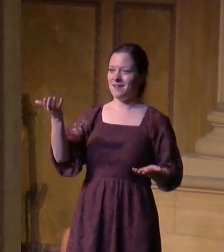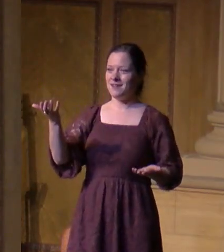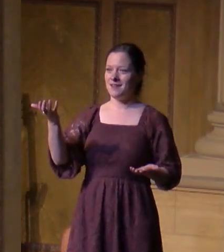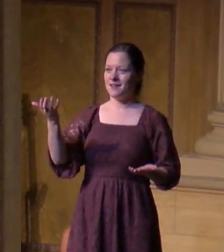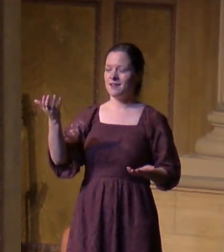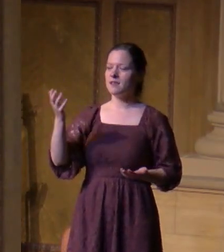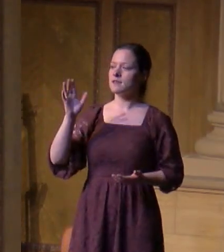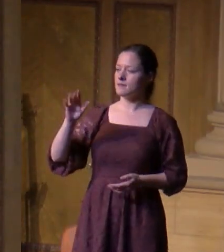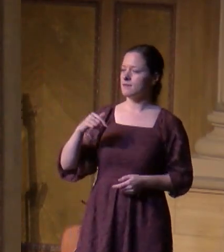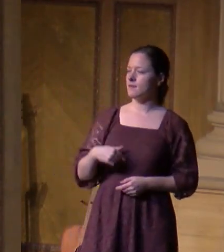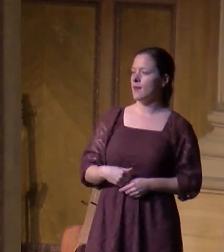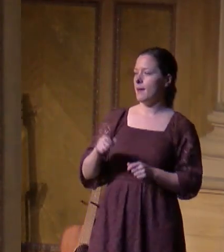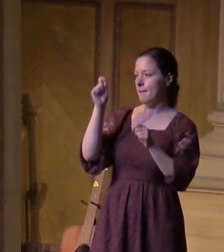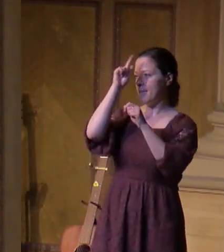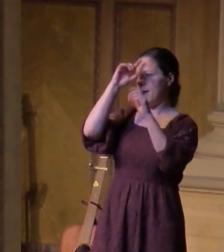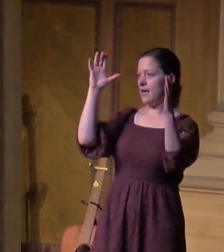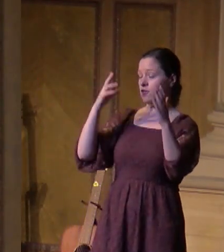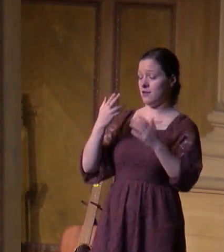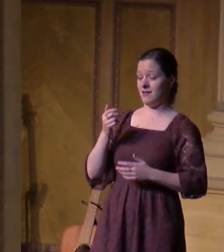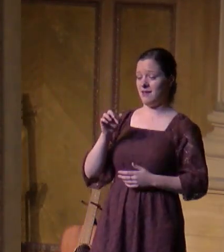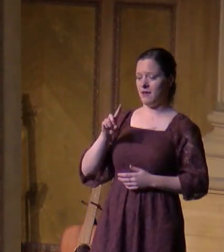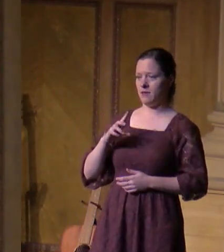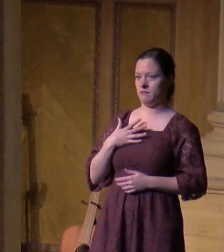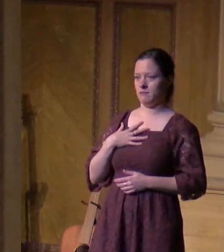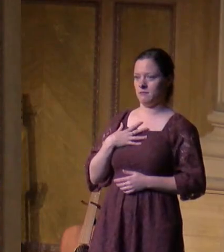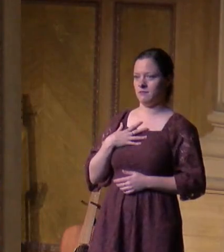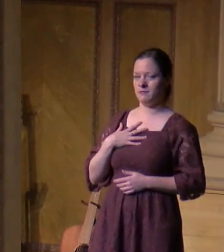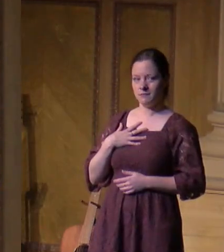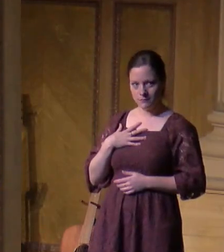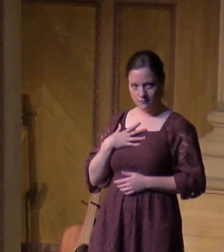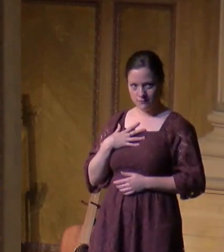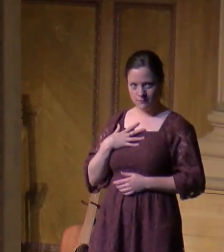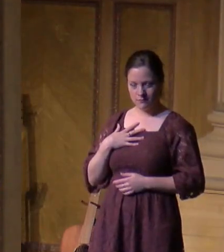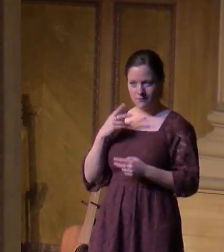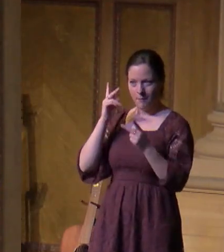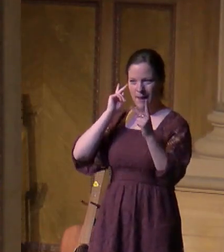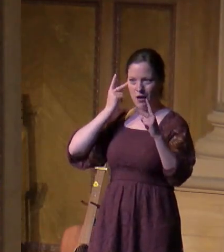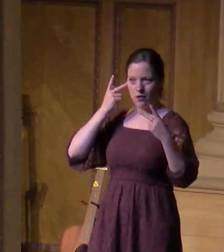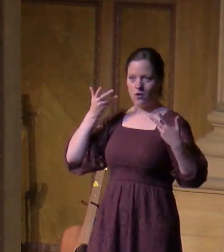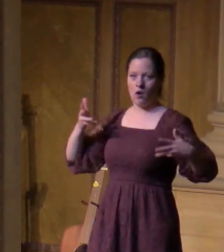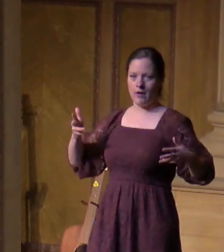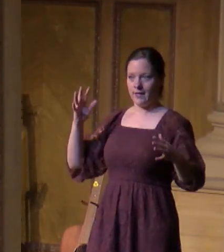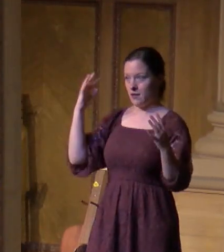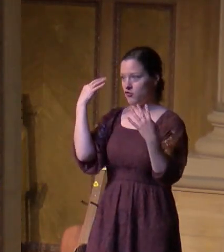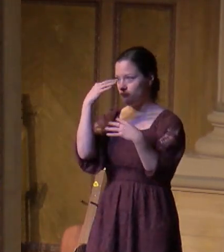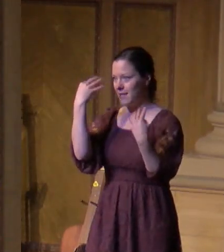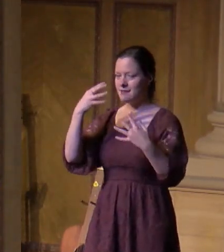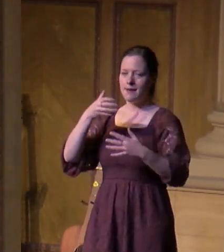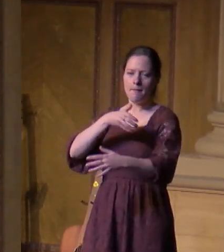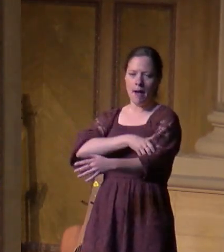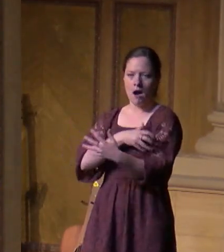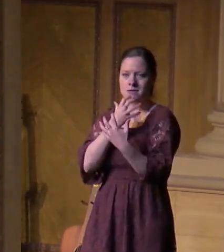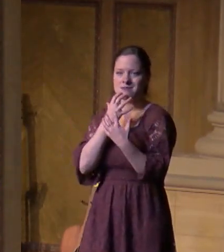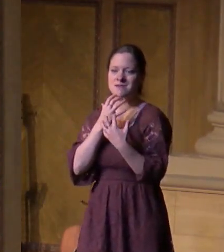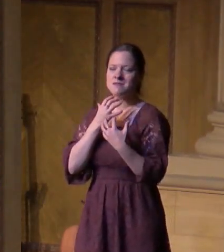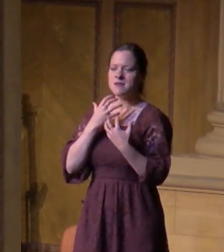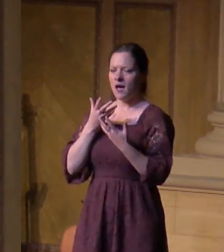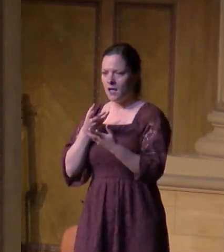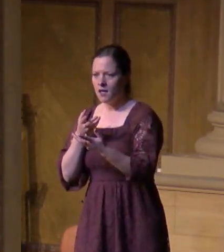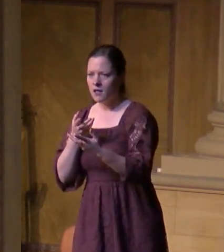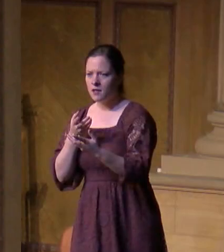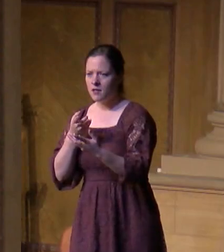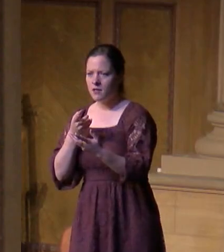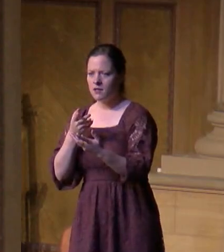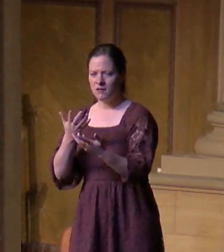and so you can imagine how that would would fly with Herod who's paranoid he's crazy he's power hungry and insecure and all of a sudden people